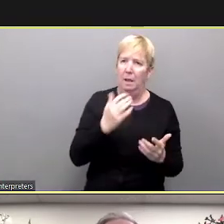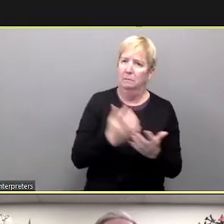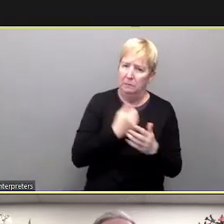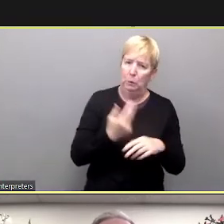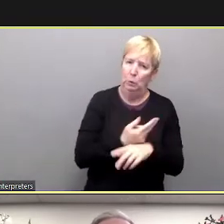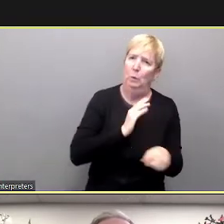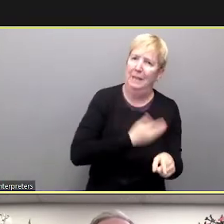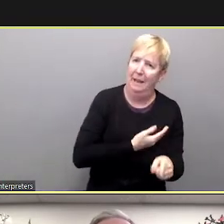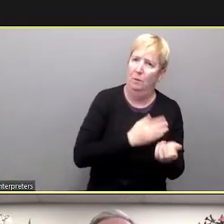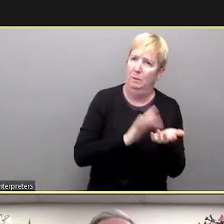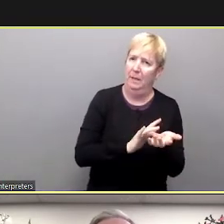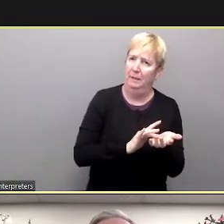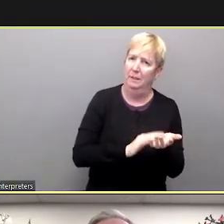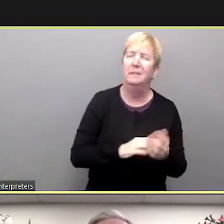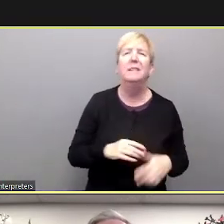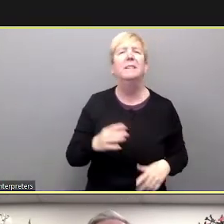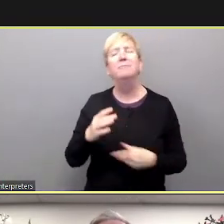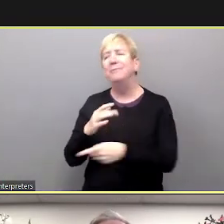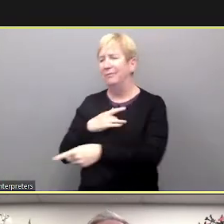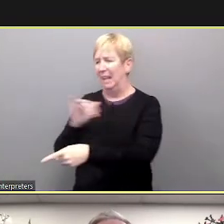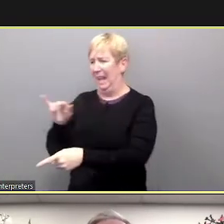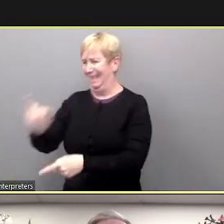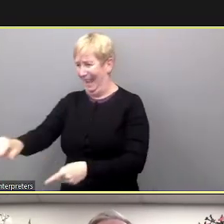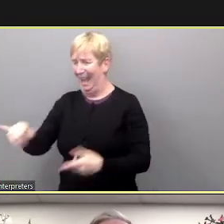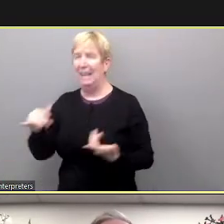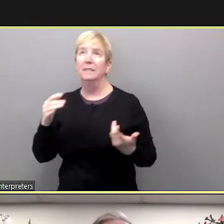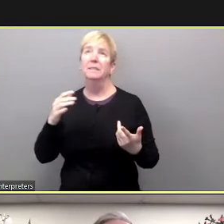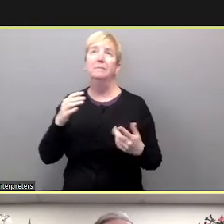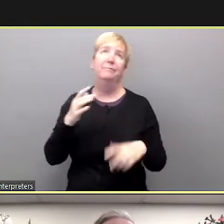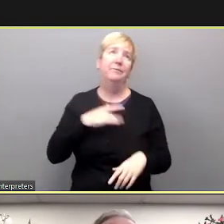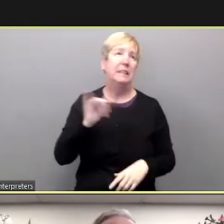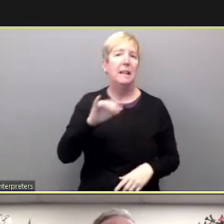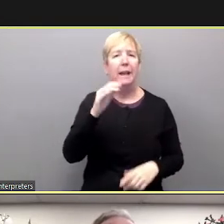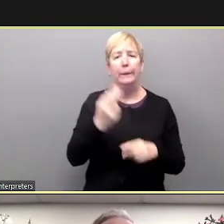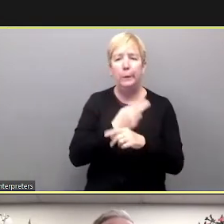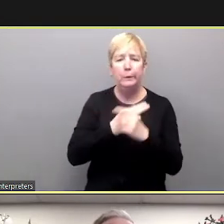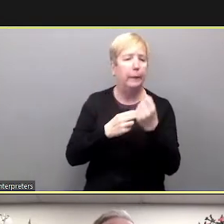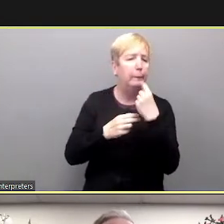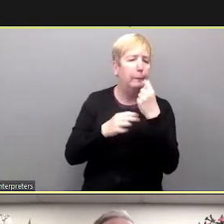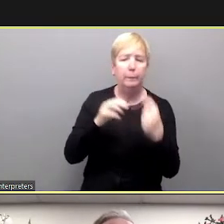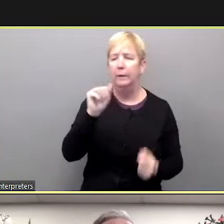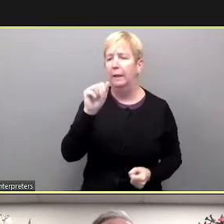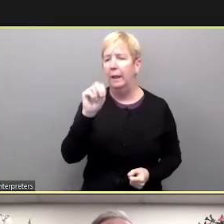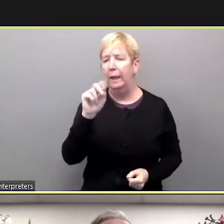taking antacids for a heart attack. It doesn't work. Next